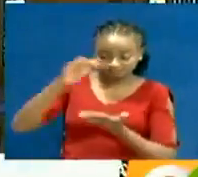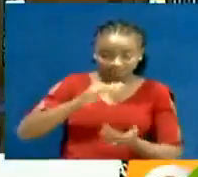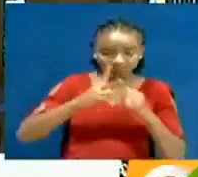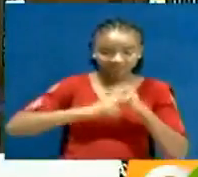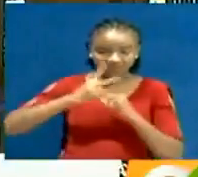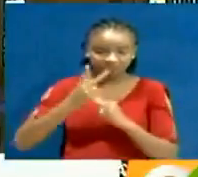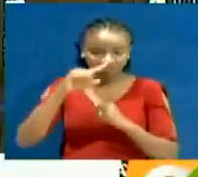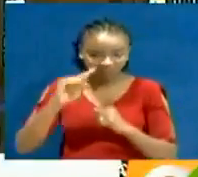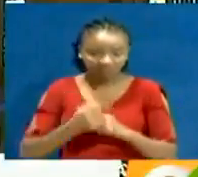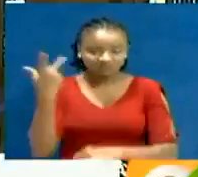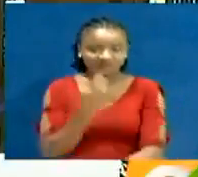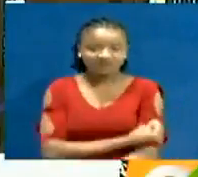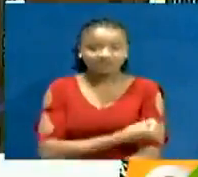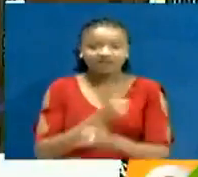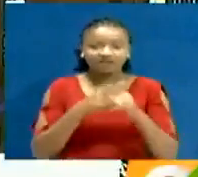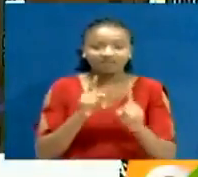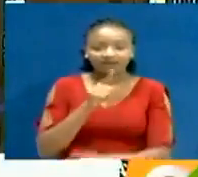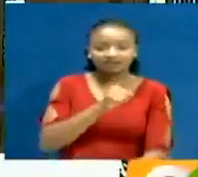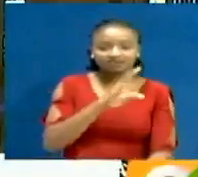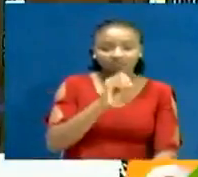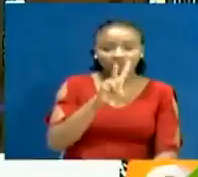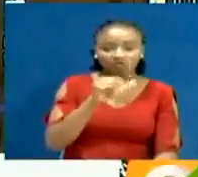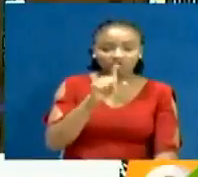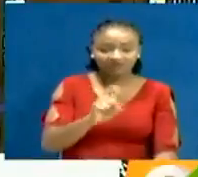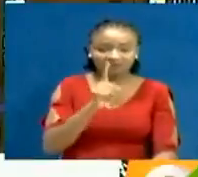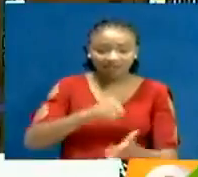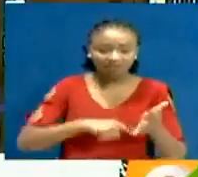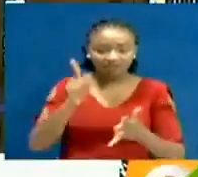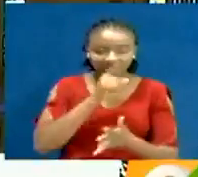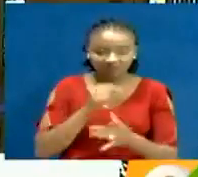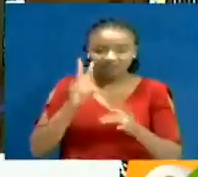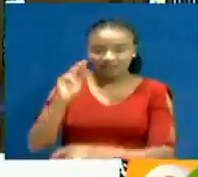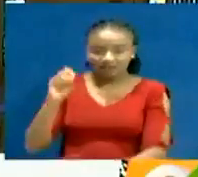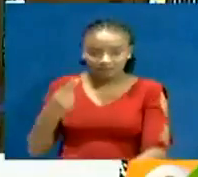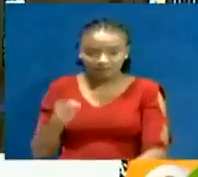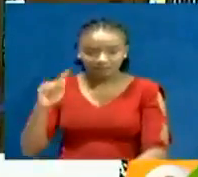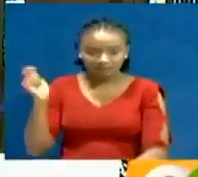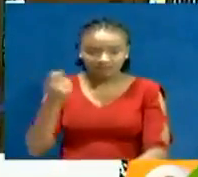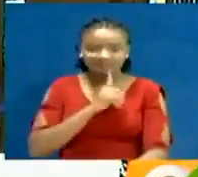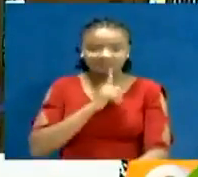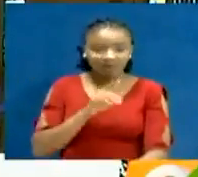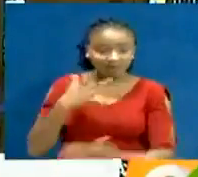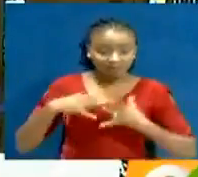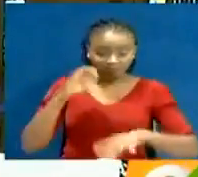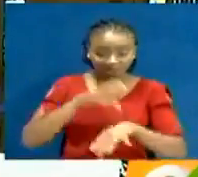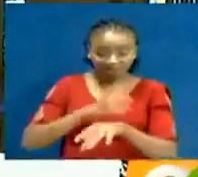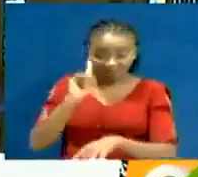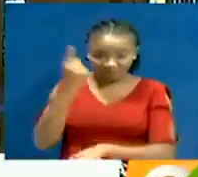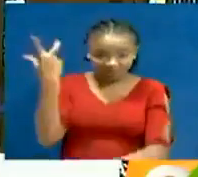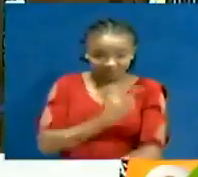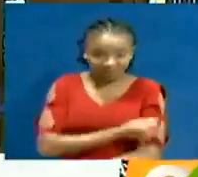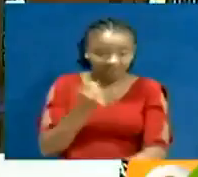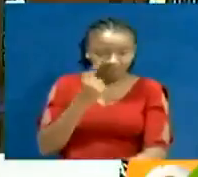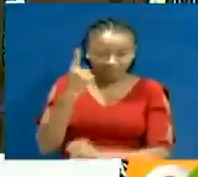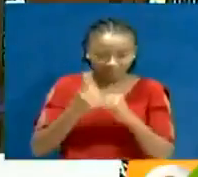of 72,000 doses that the COVAX facility had approved, the Ministry of Health cites that those who received their